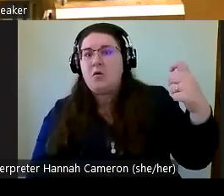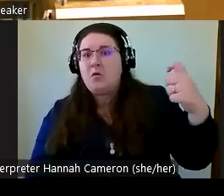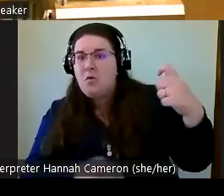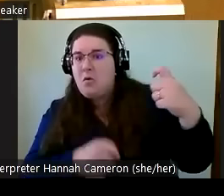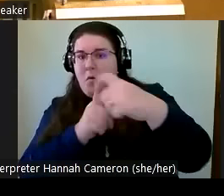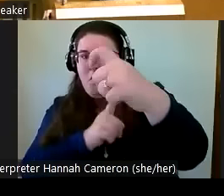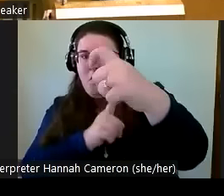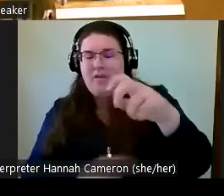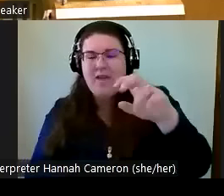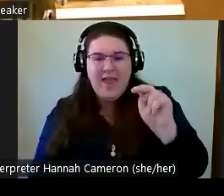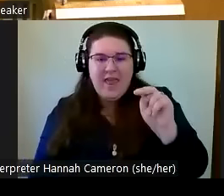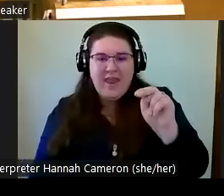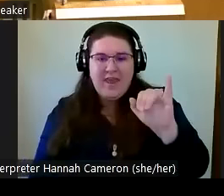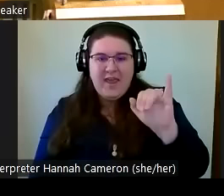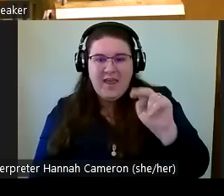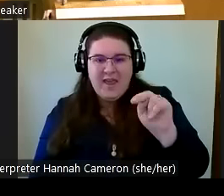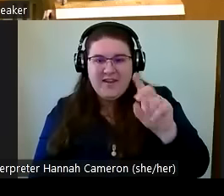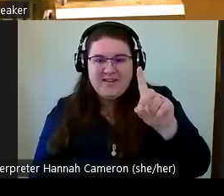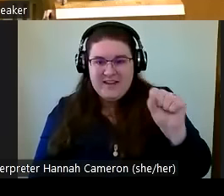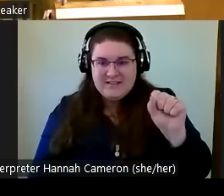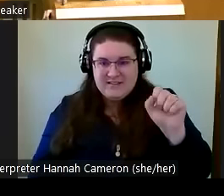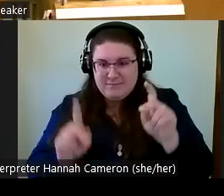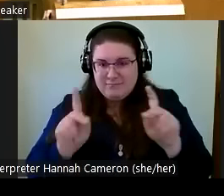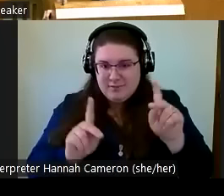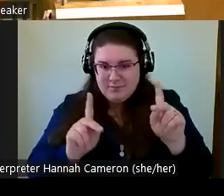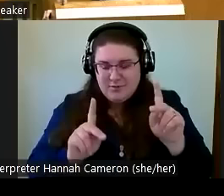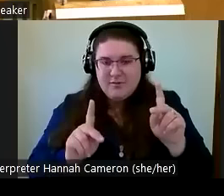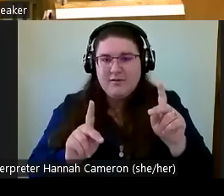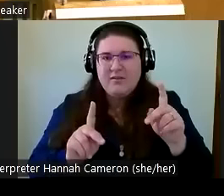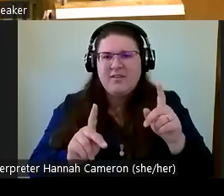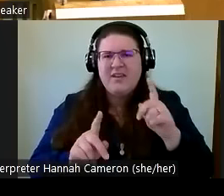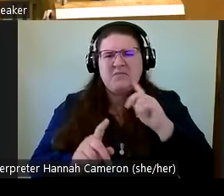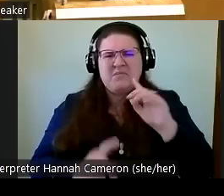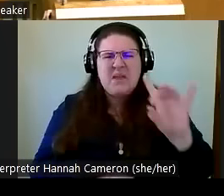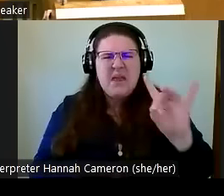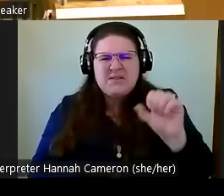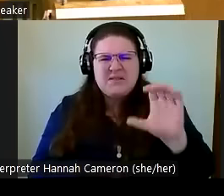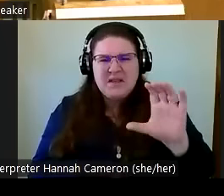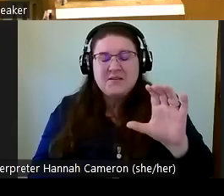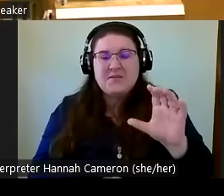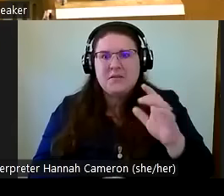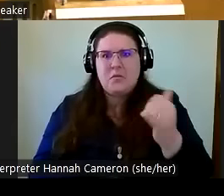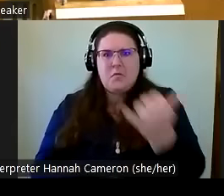NINDS folks, and I think it may have taken about 8 seconds for me to get a call back.